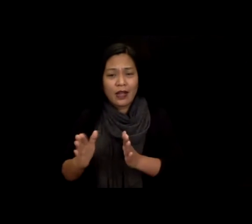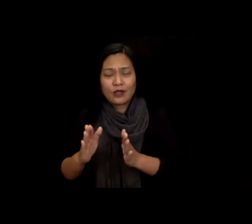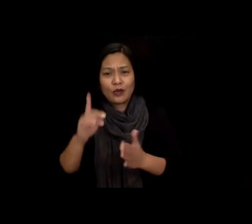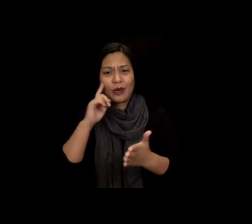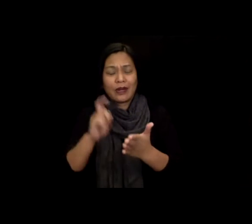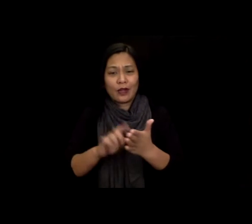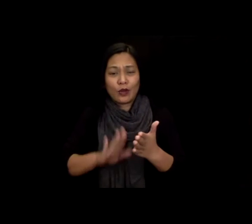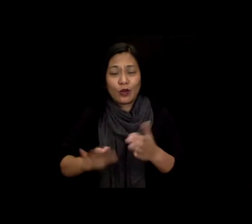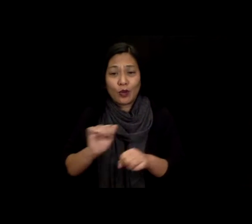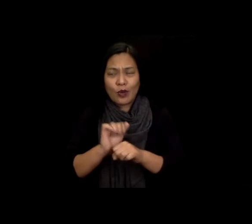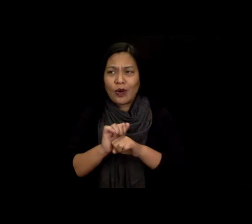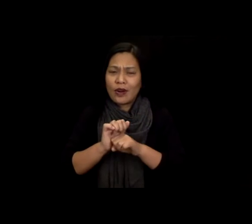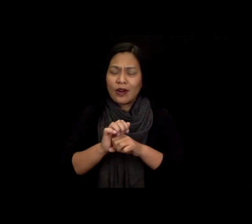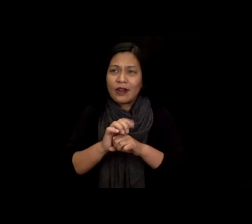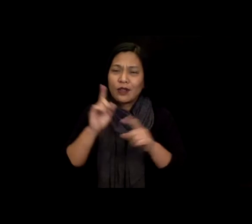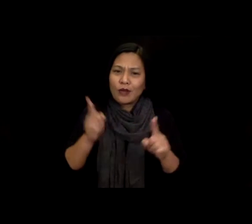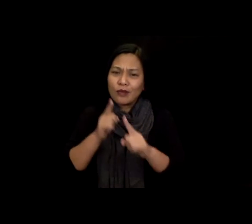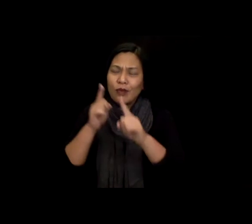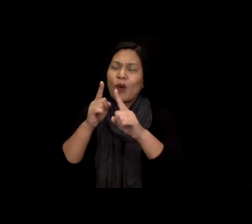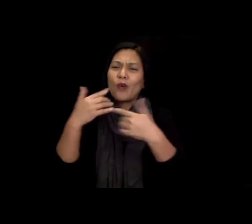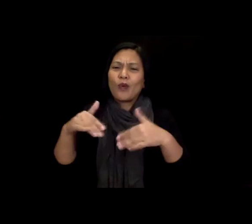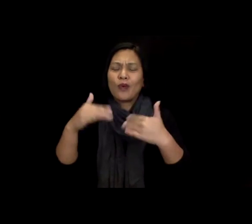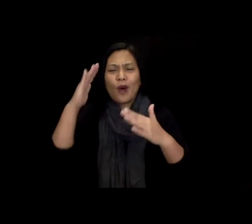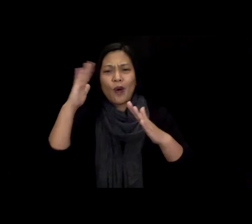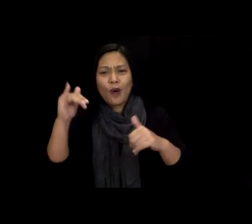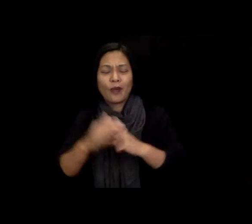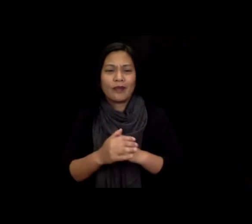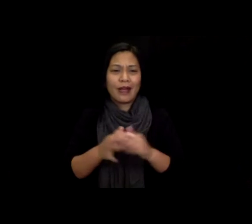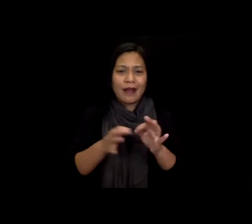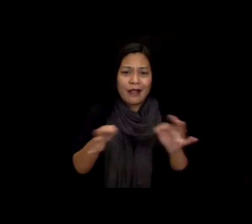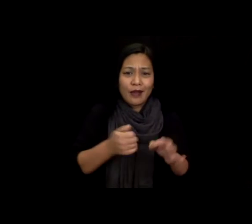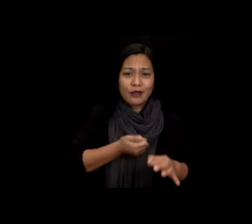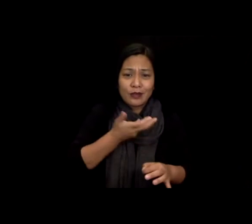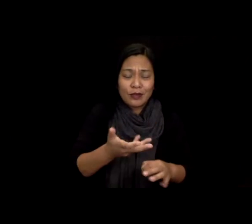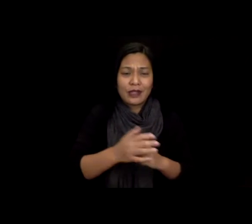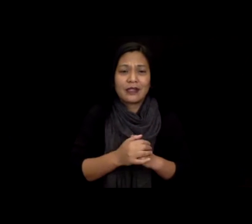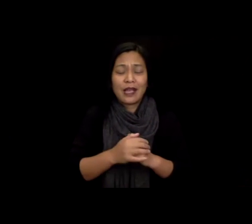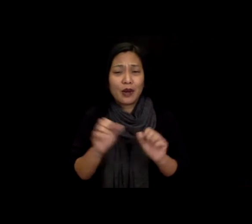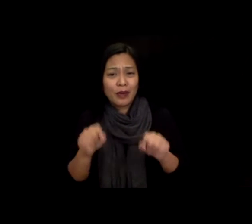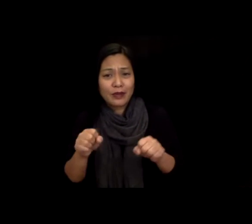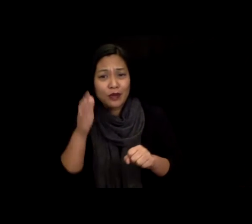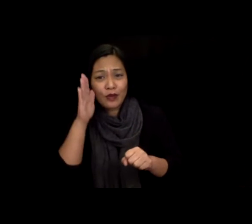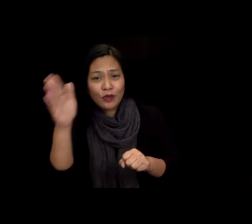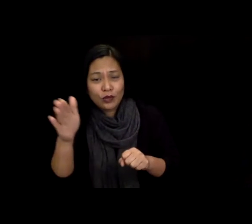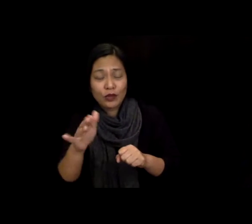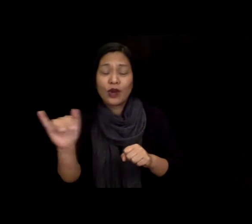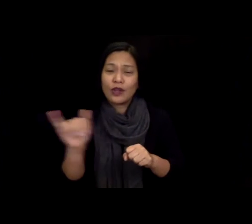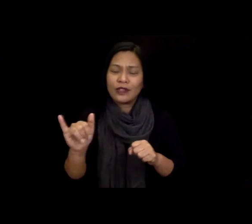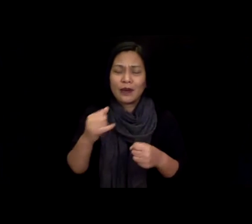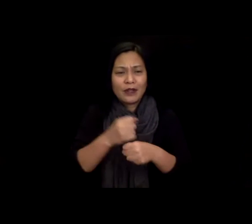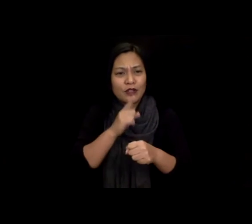continue to give us hope, language, and possibility, and work toward critical and reflexive allyship with